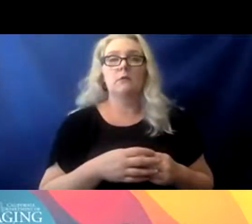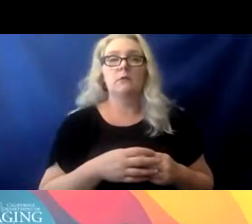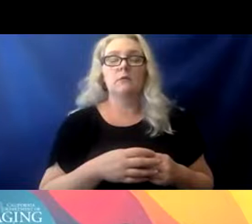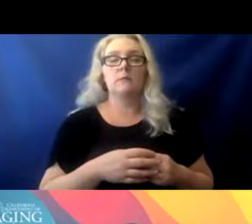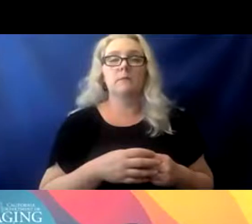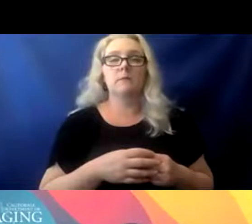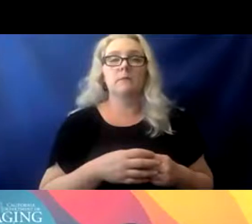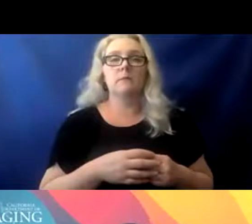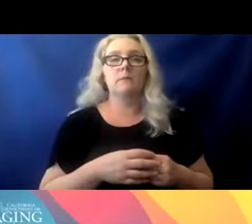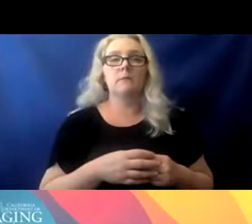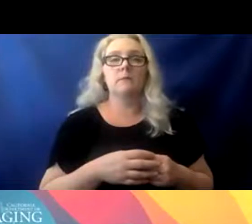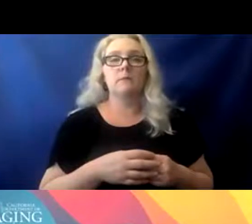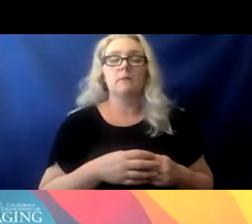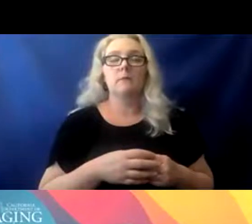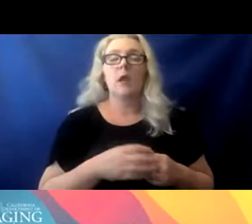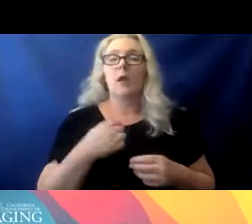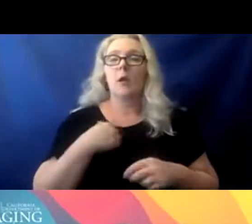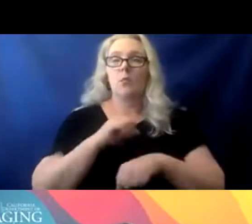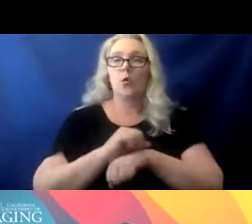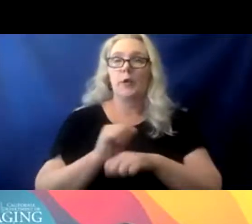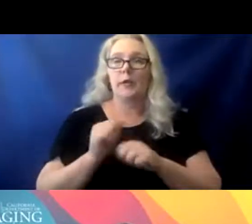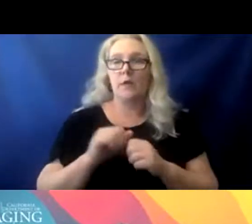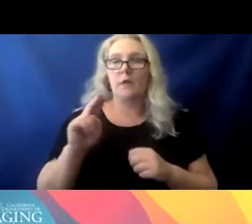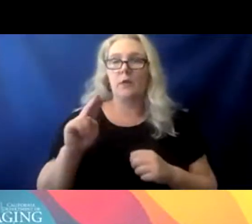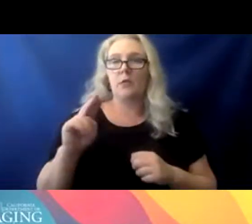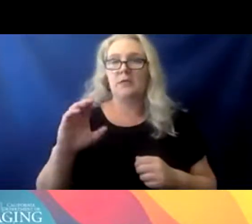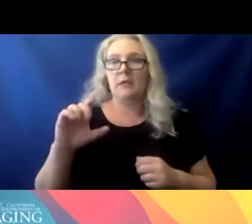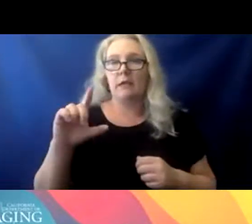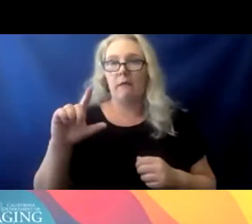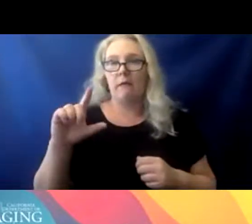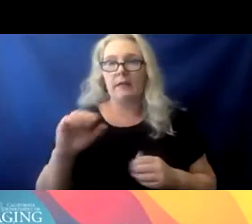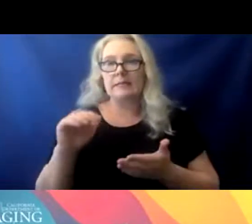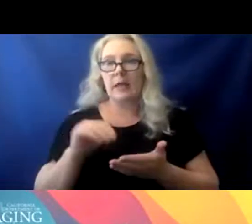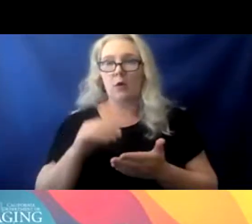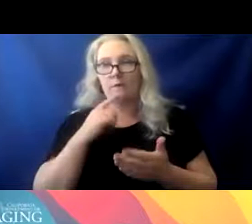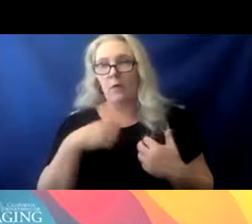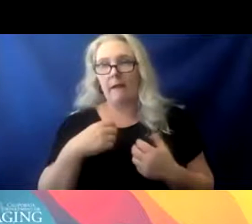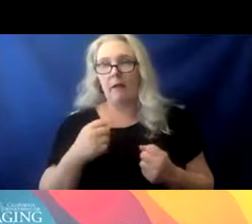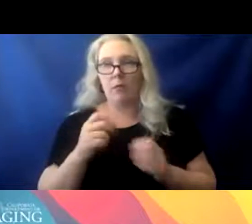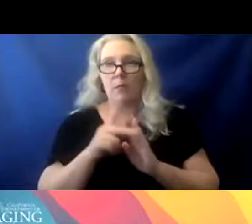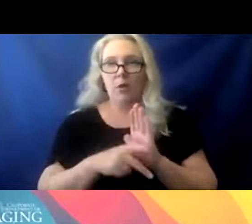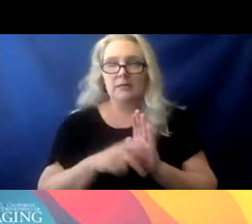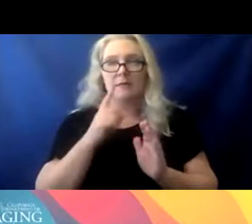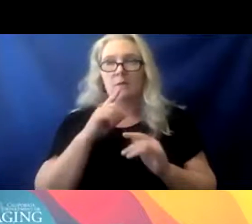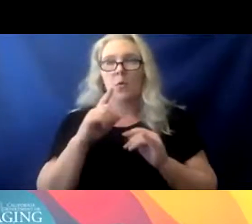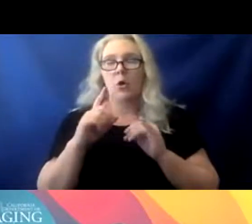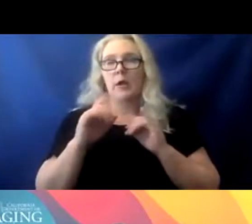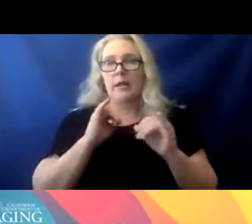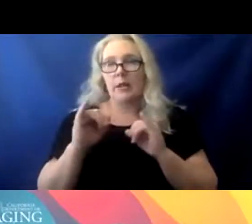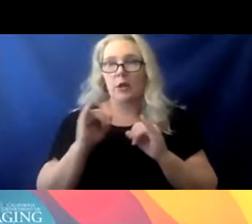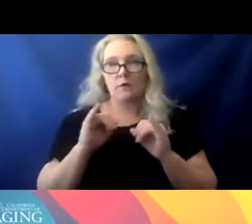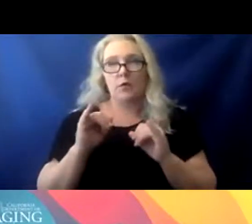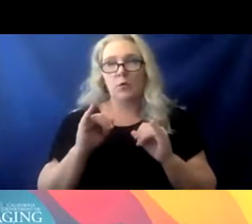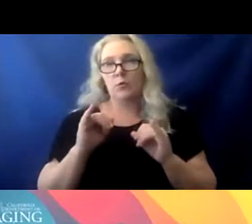the UCLA Center for Health Policy, who do the California Health Interview Survey, which is the data source for most